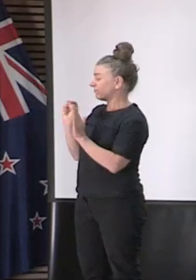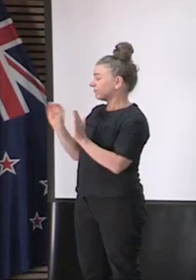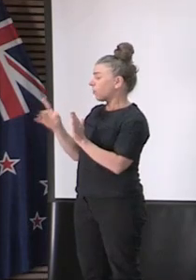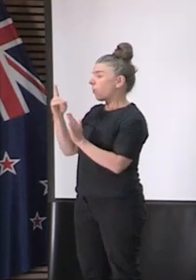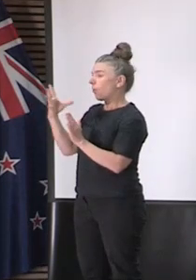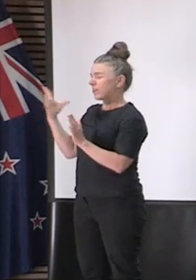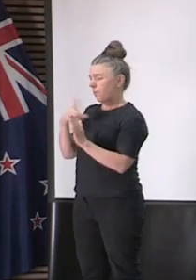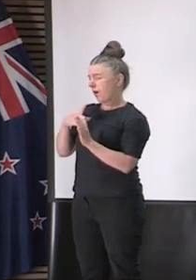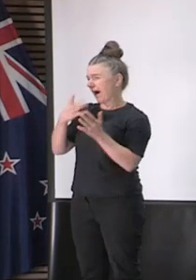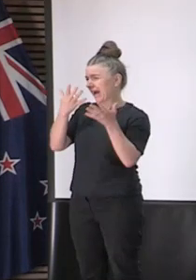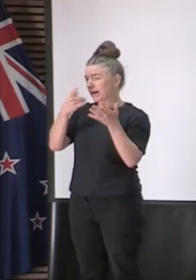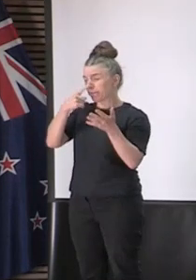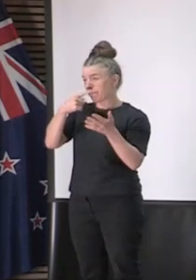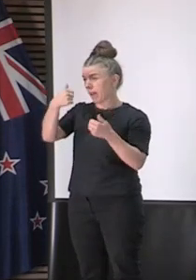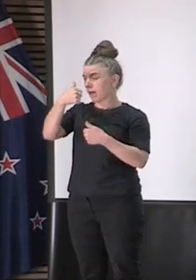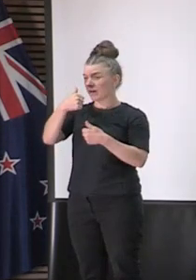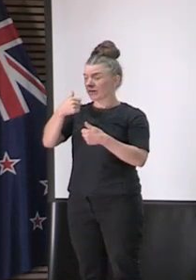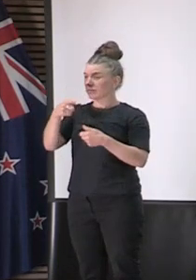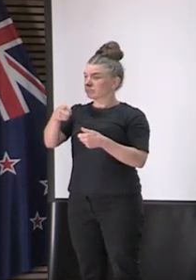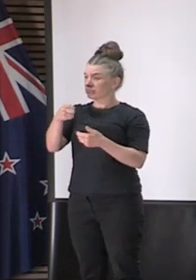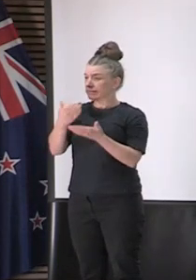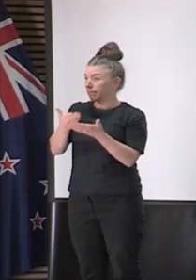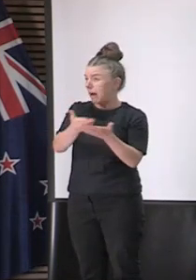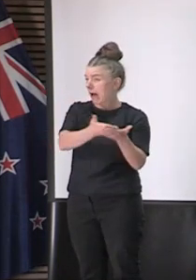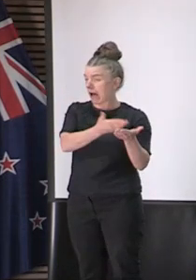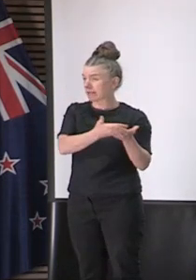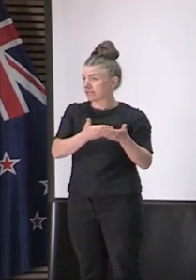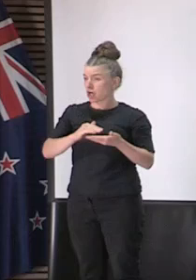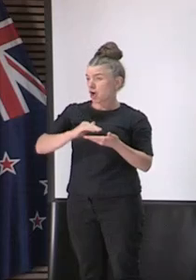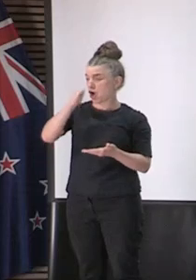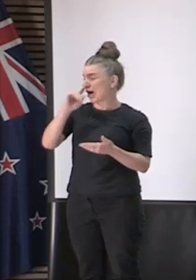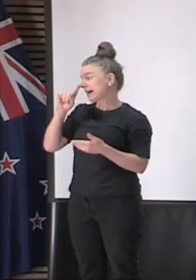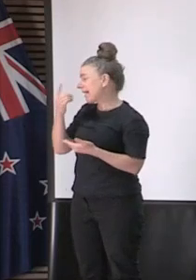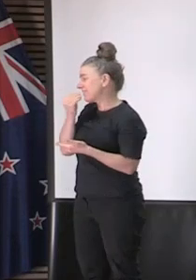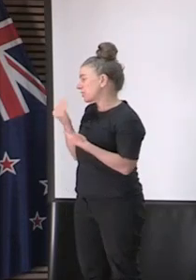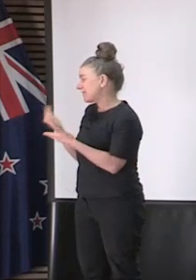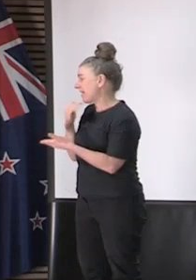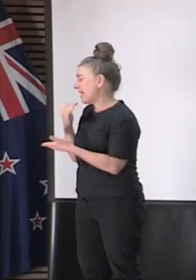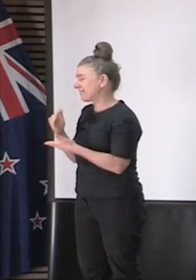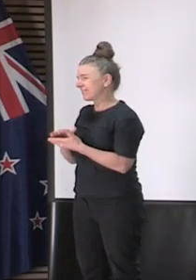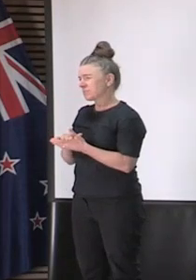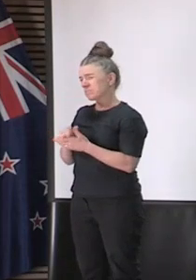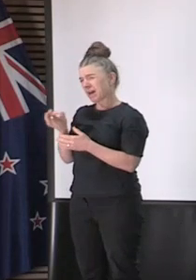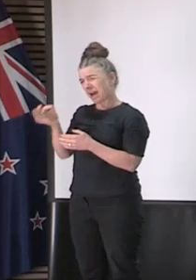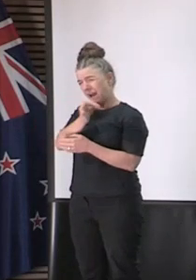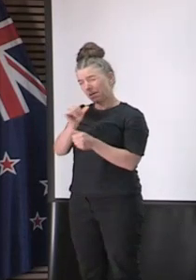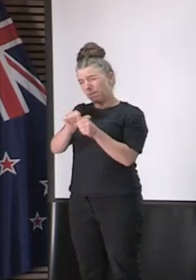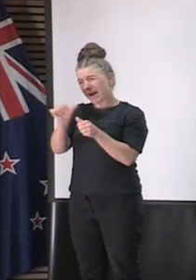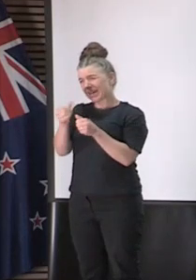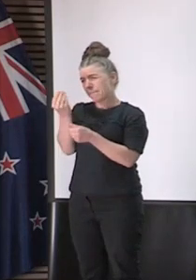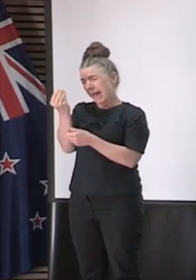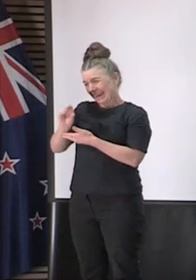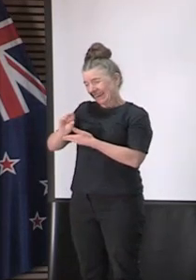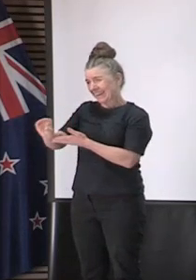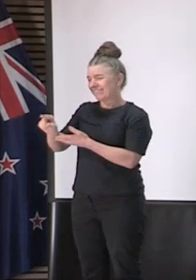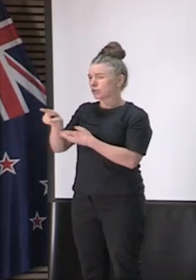the demand. Again, you know, not talking about the particulars, but in principle, wouldn't it make more sense to deliver direct cash